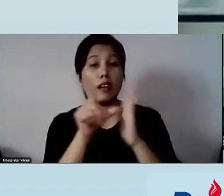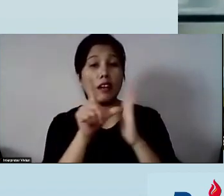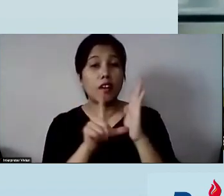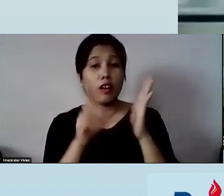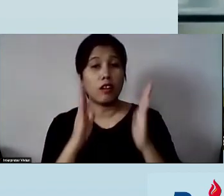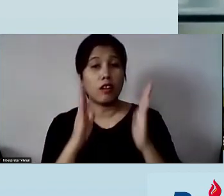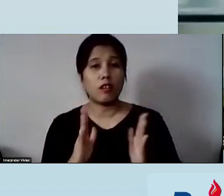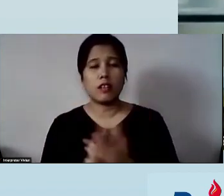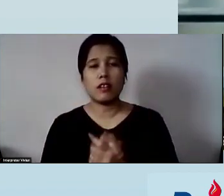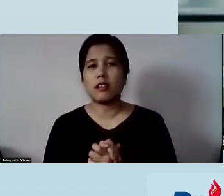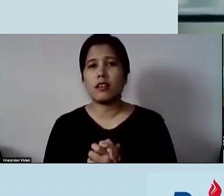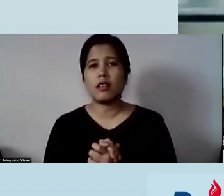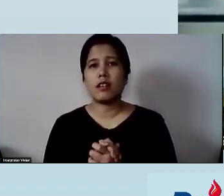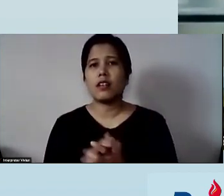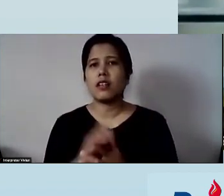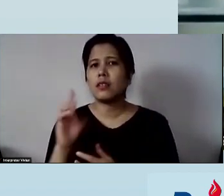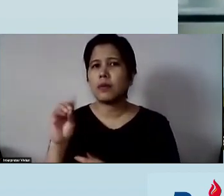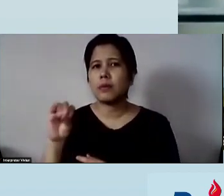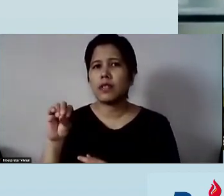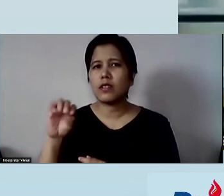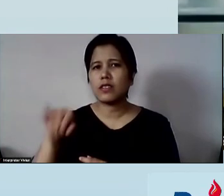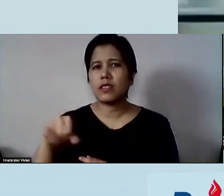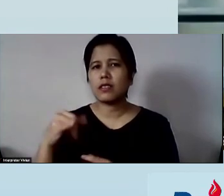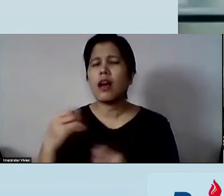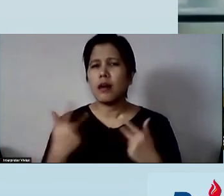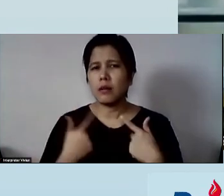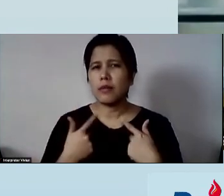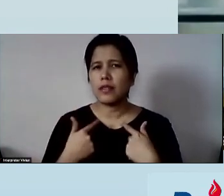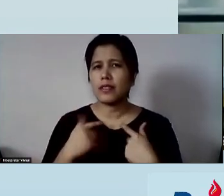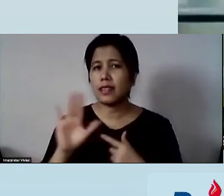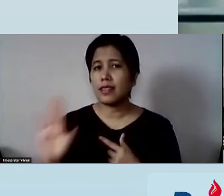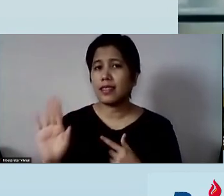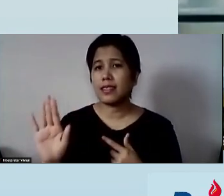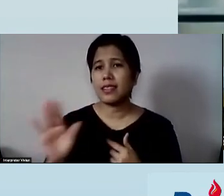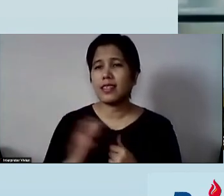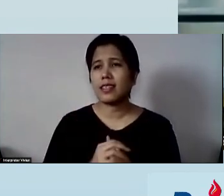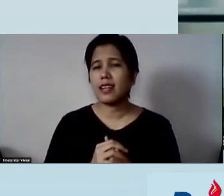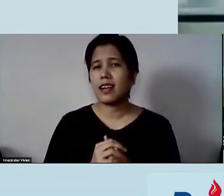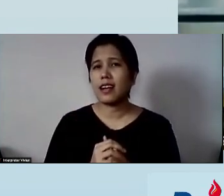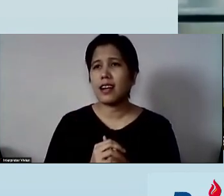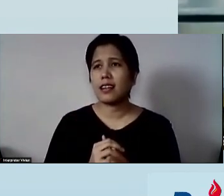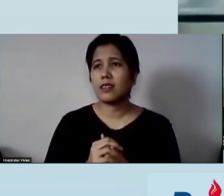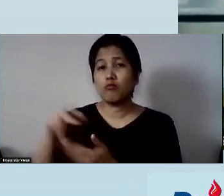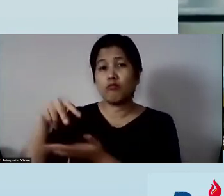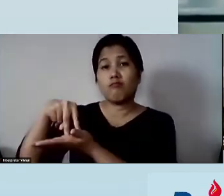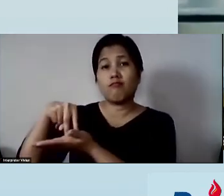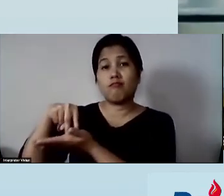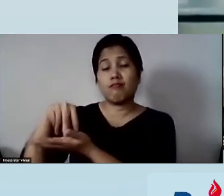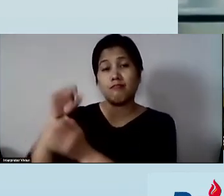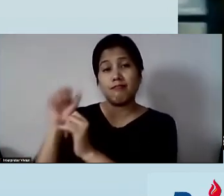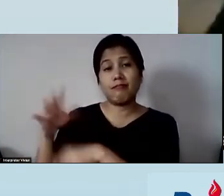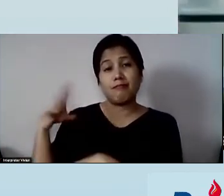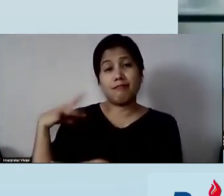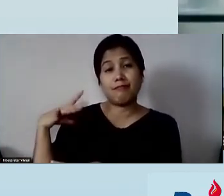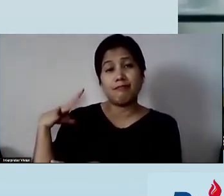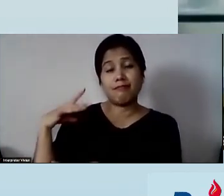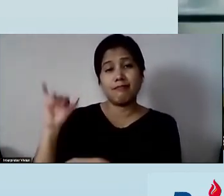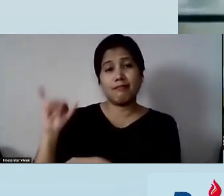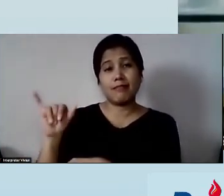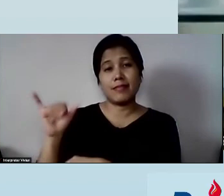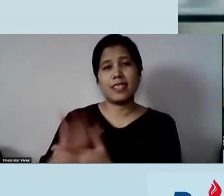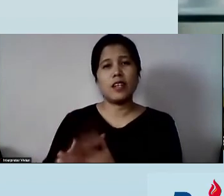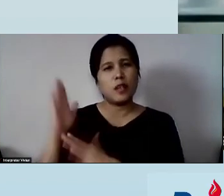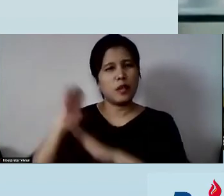the Department of Justice, mayroon po silang standing order kahit na noong previous